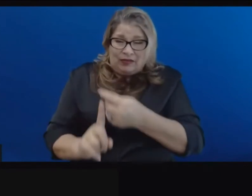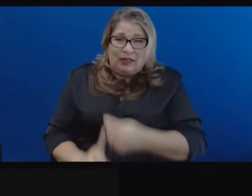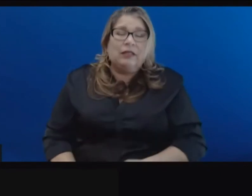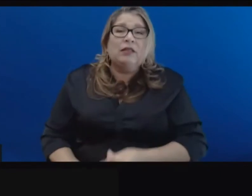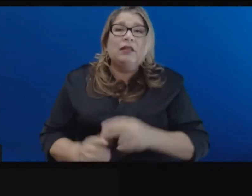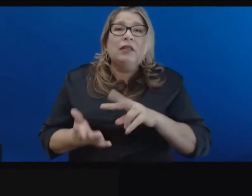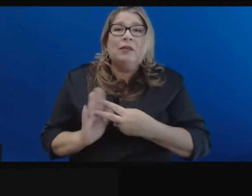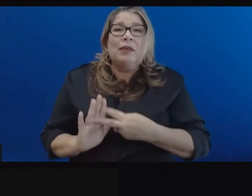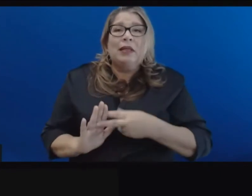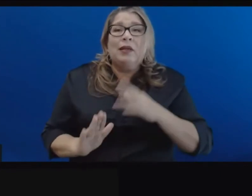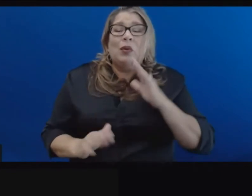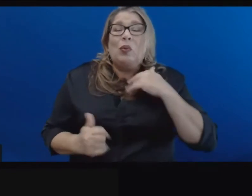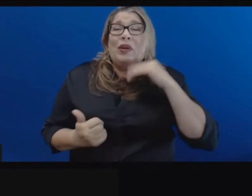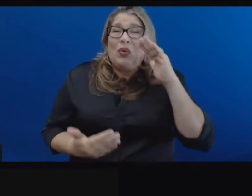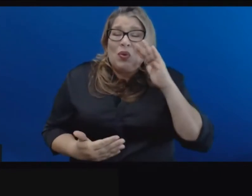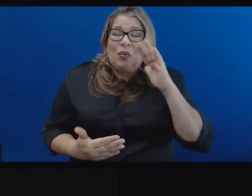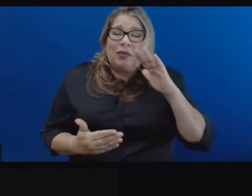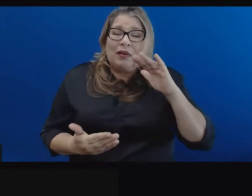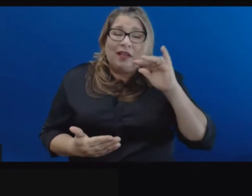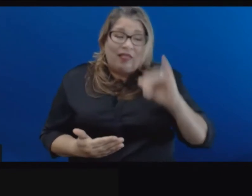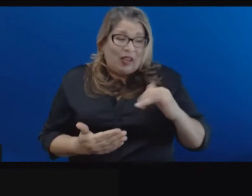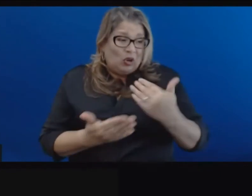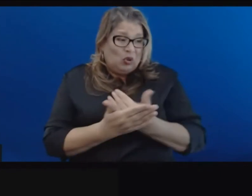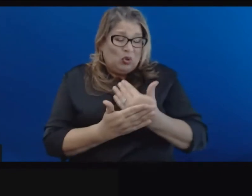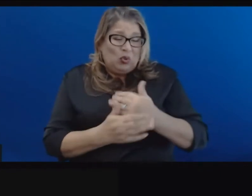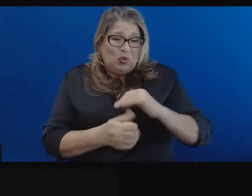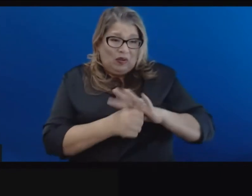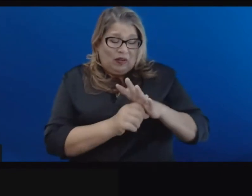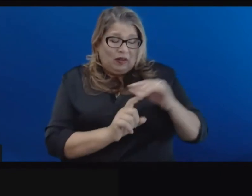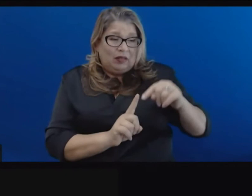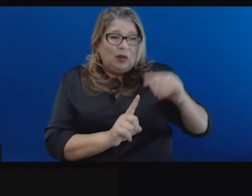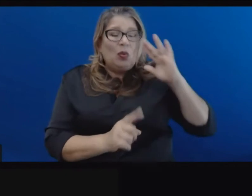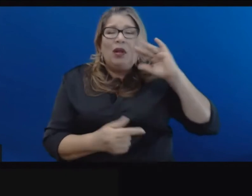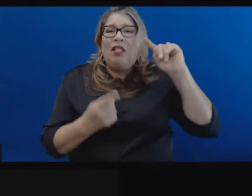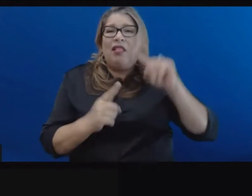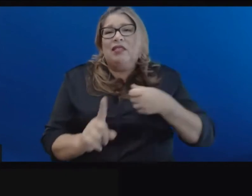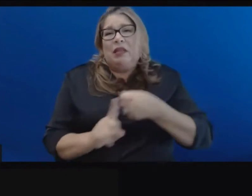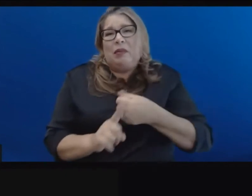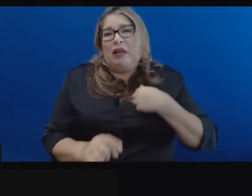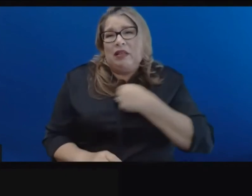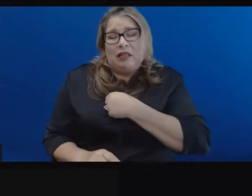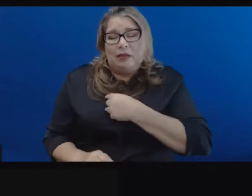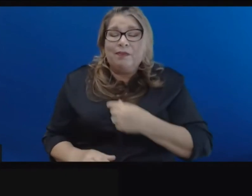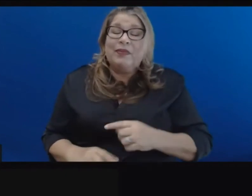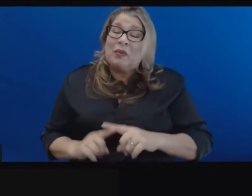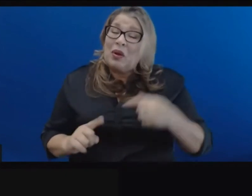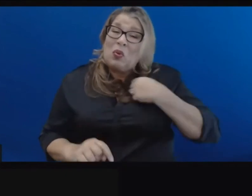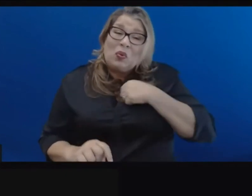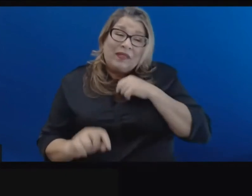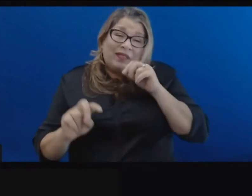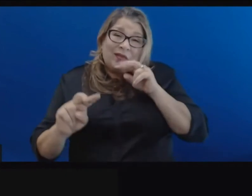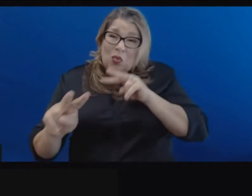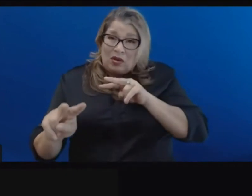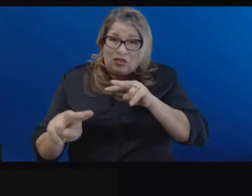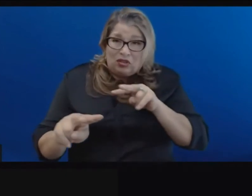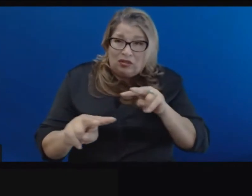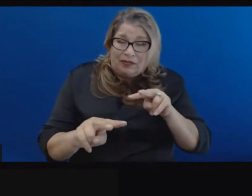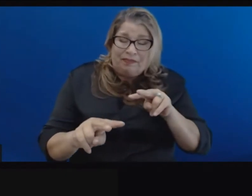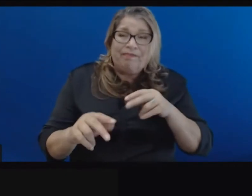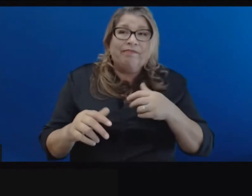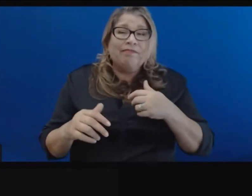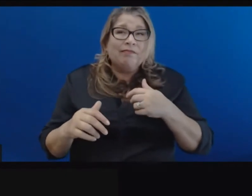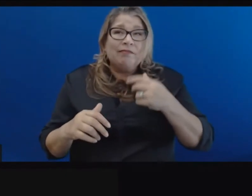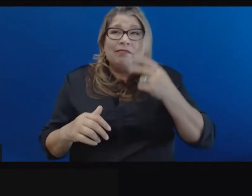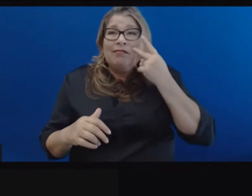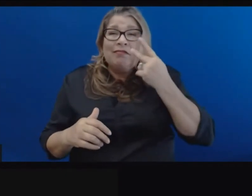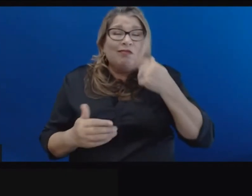short run, very much concerned about it and its impact, and something we're watching closely, talking to our public health partners